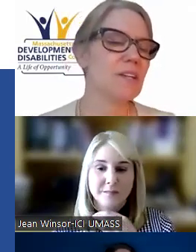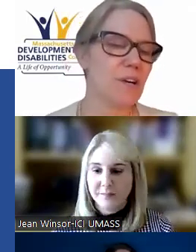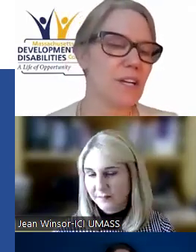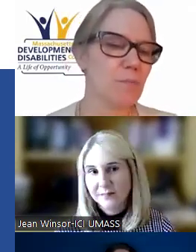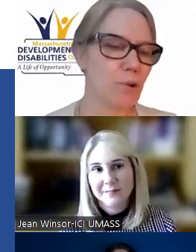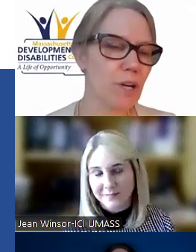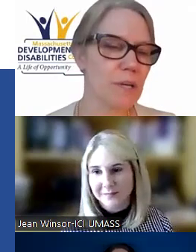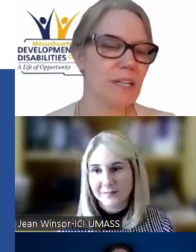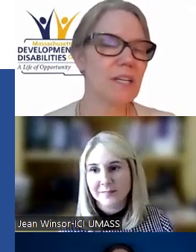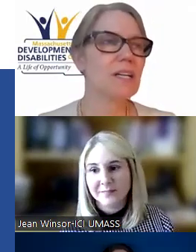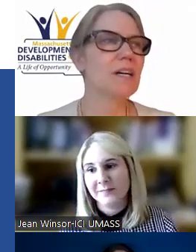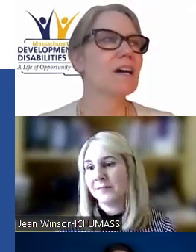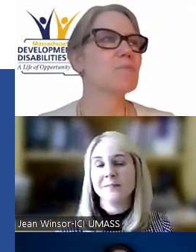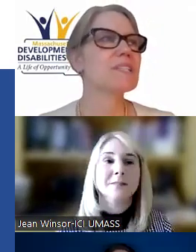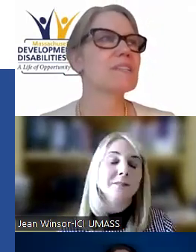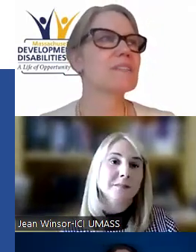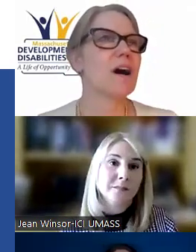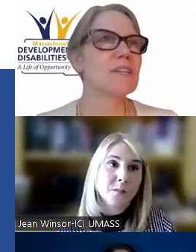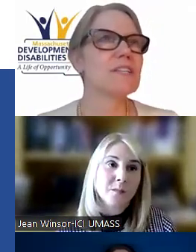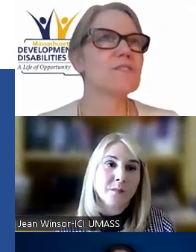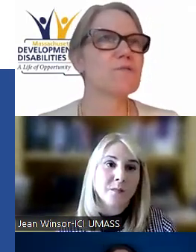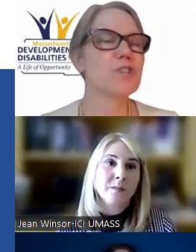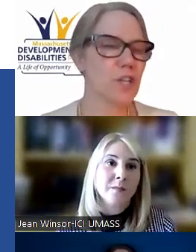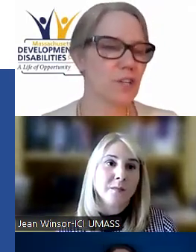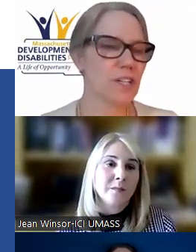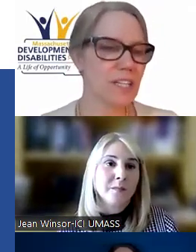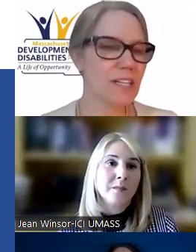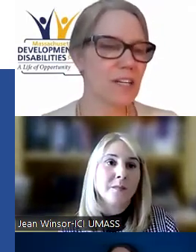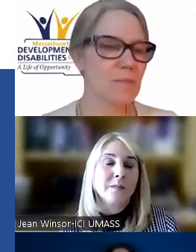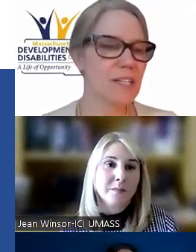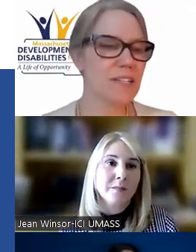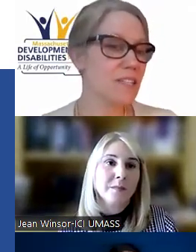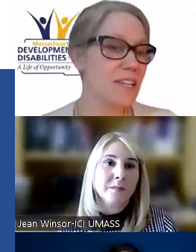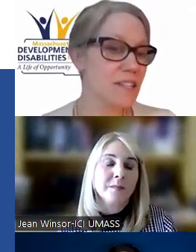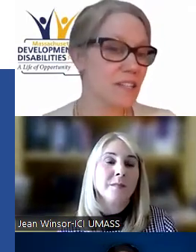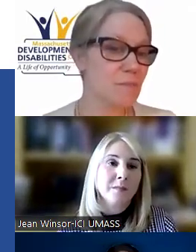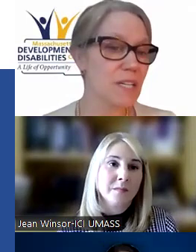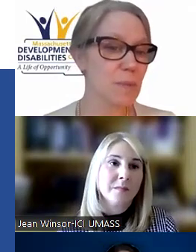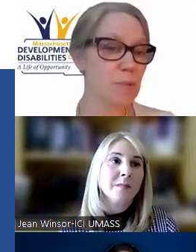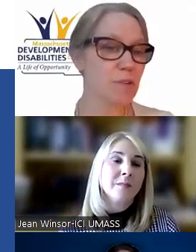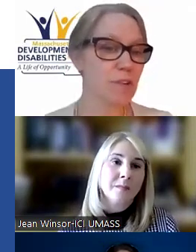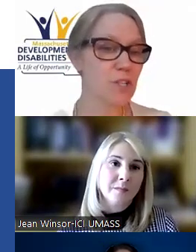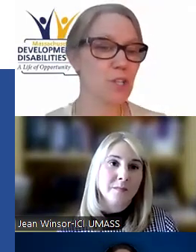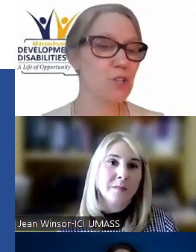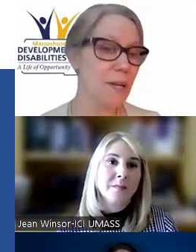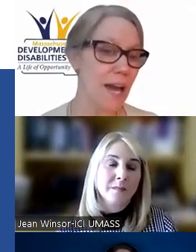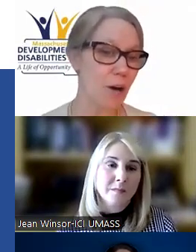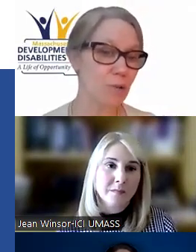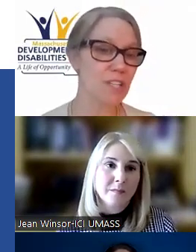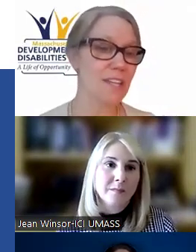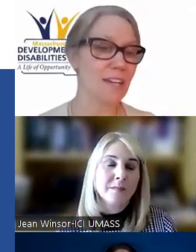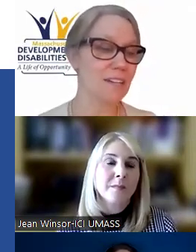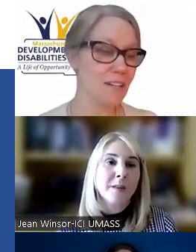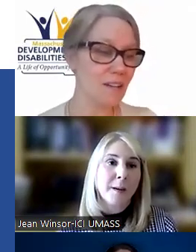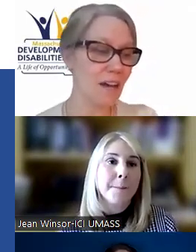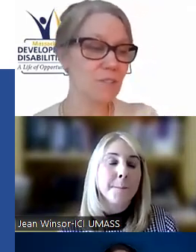competitive integrative employment. We see obviously Social Security can be a disincentive because people are afraid to work too many hours